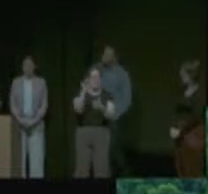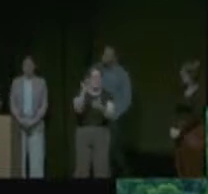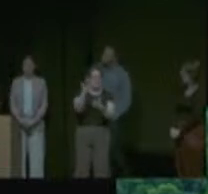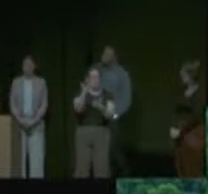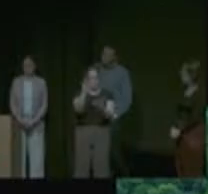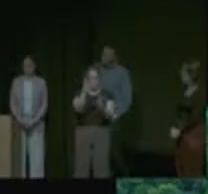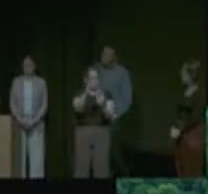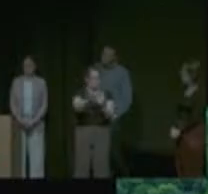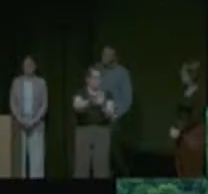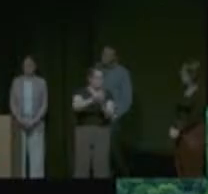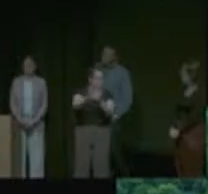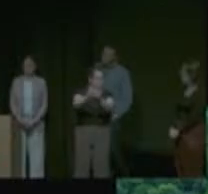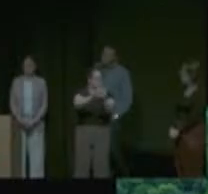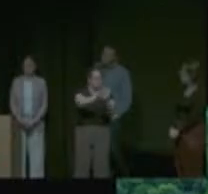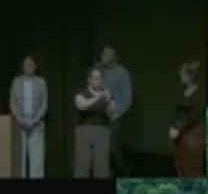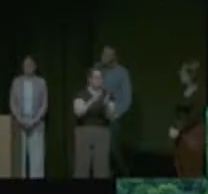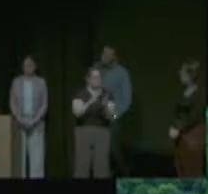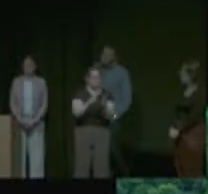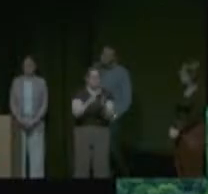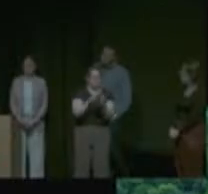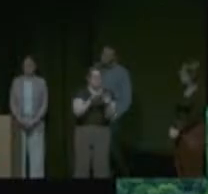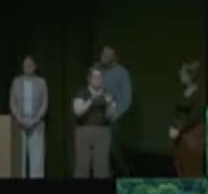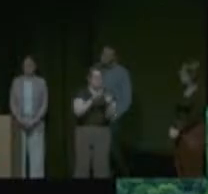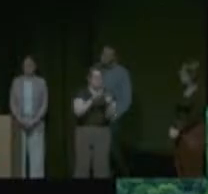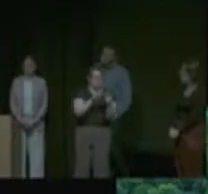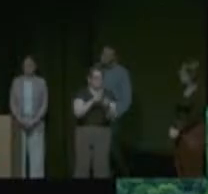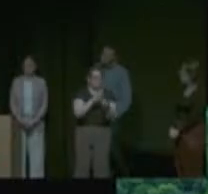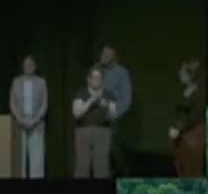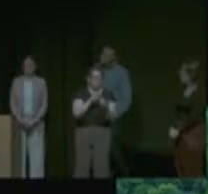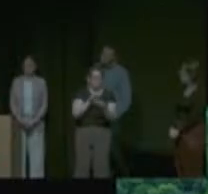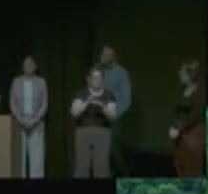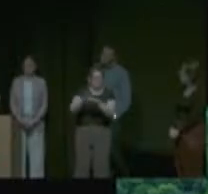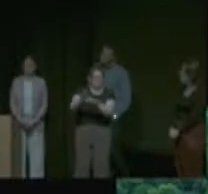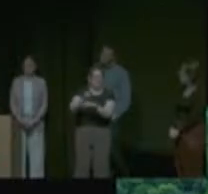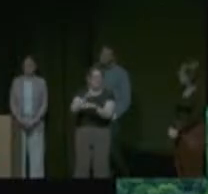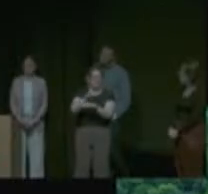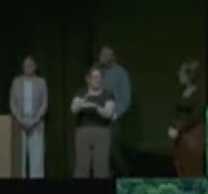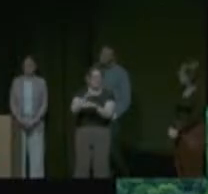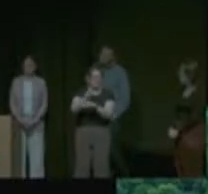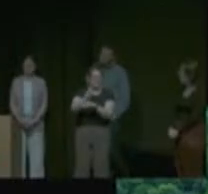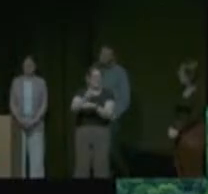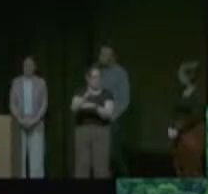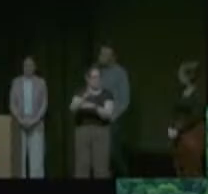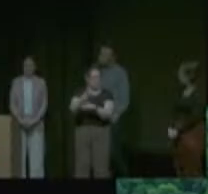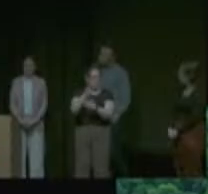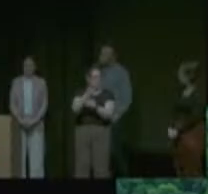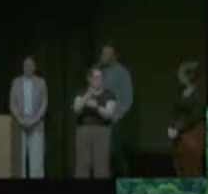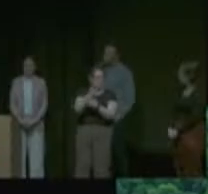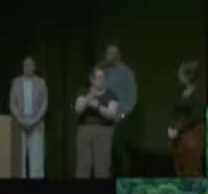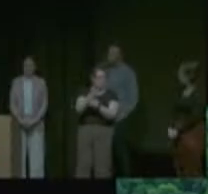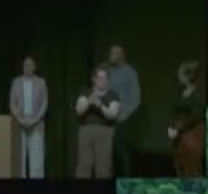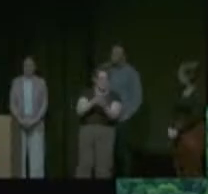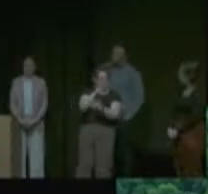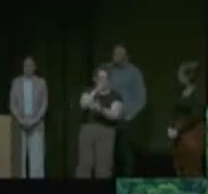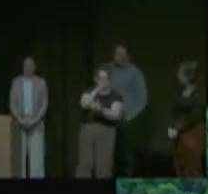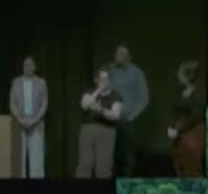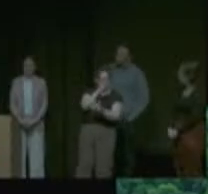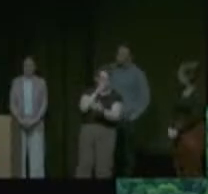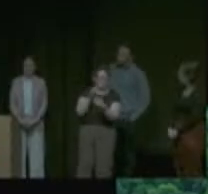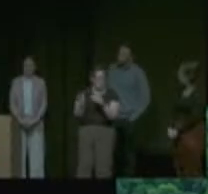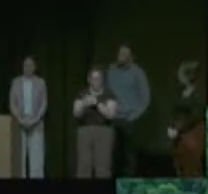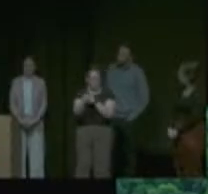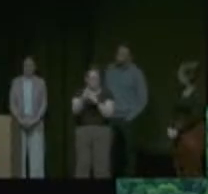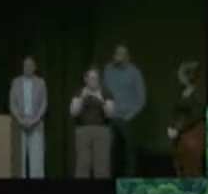dam pools. So some researchers have found that types of insects and fish below dam pools